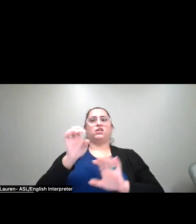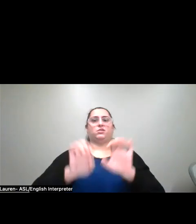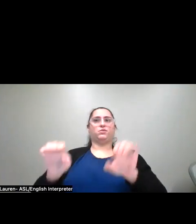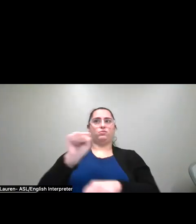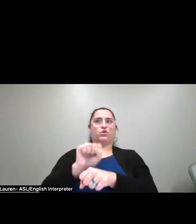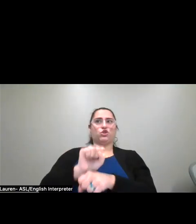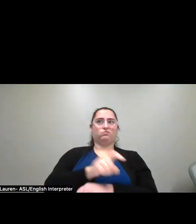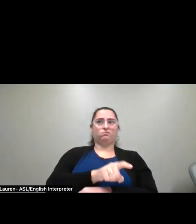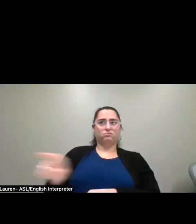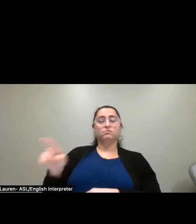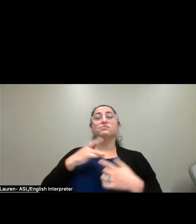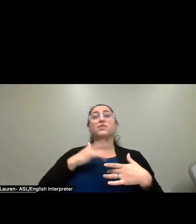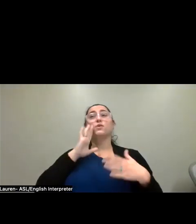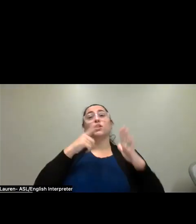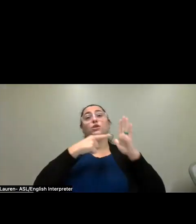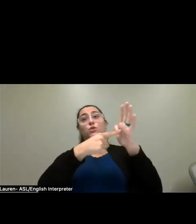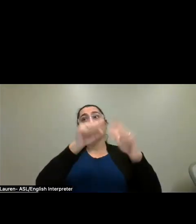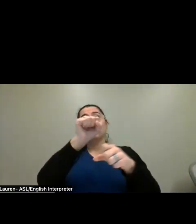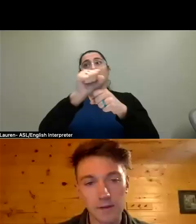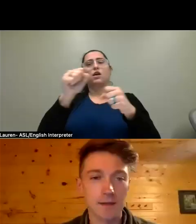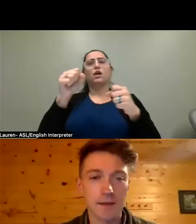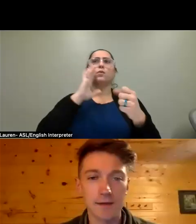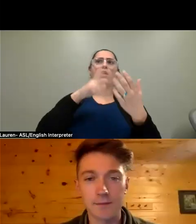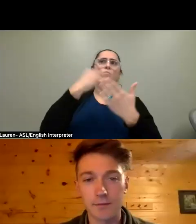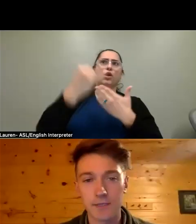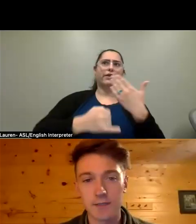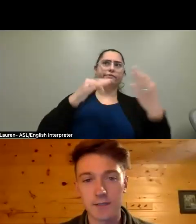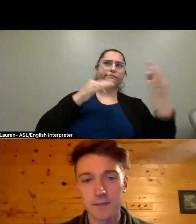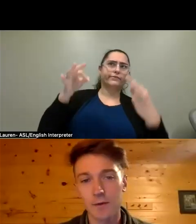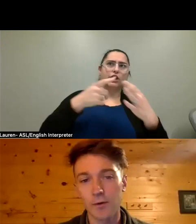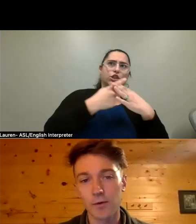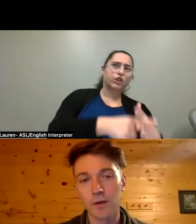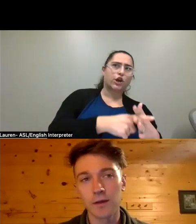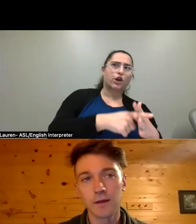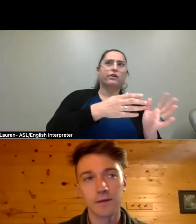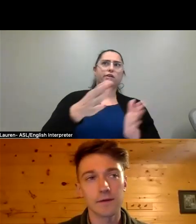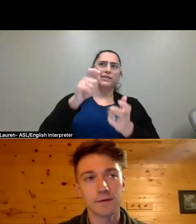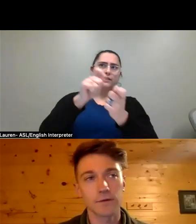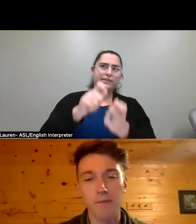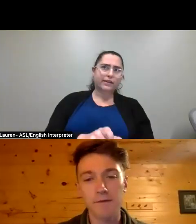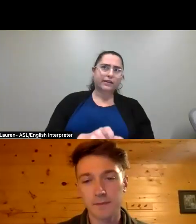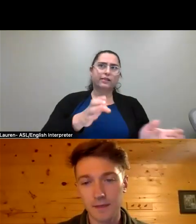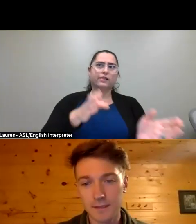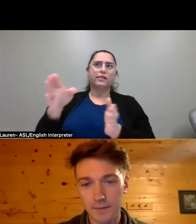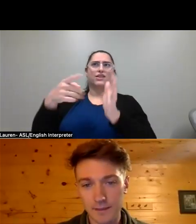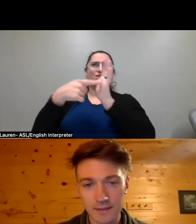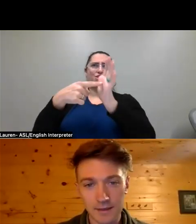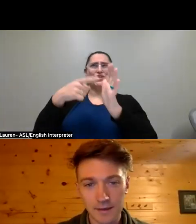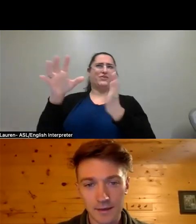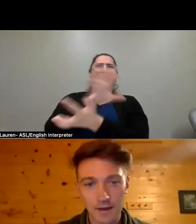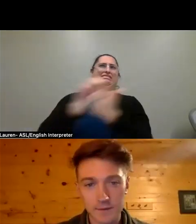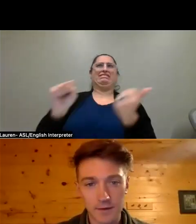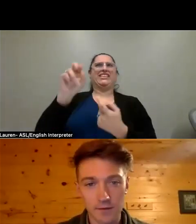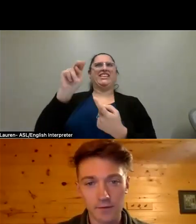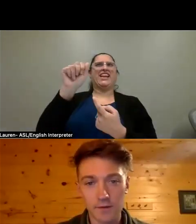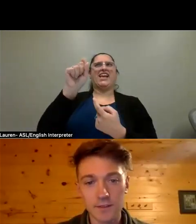when I present the work, I go into the details, how the project started, and present all the sort of mathsy bits, but